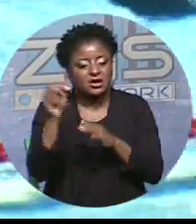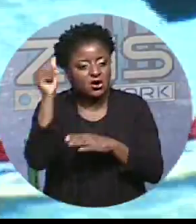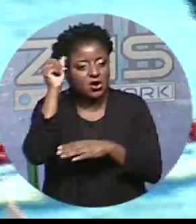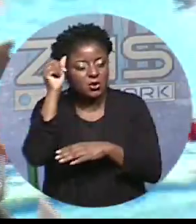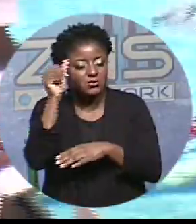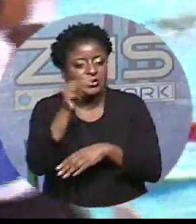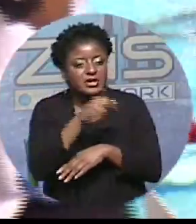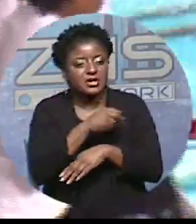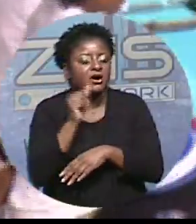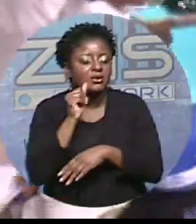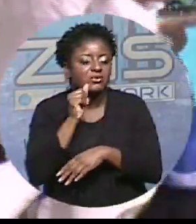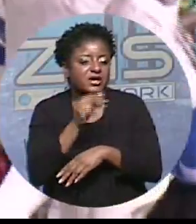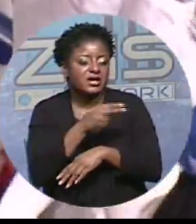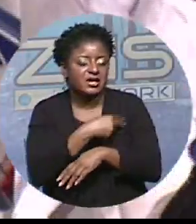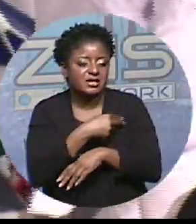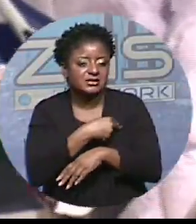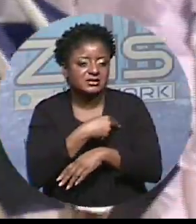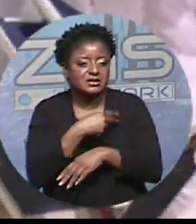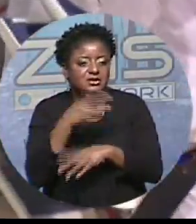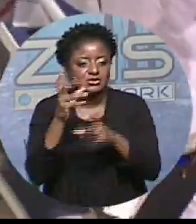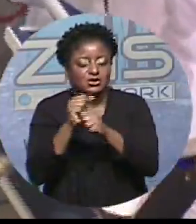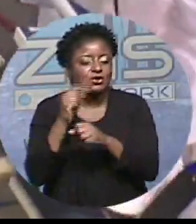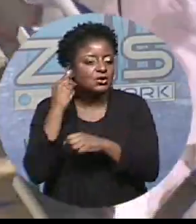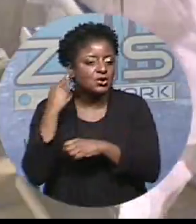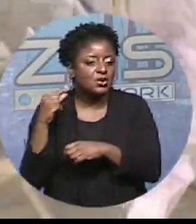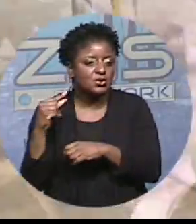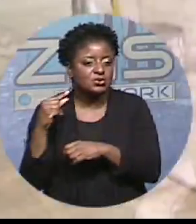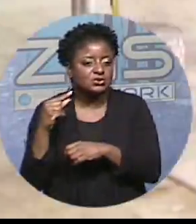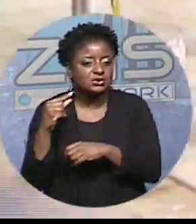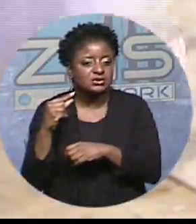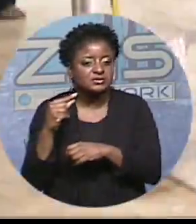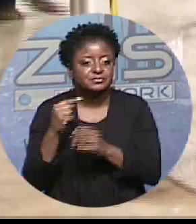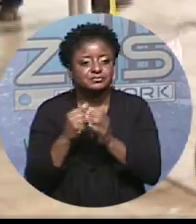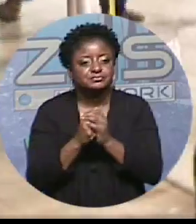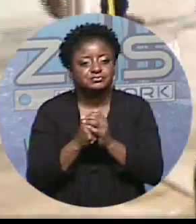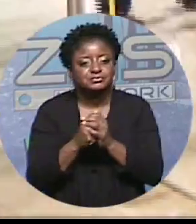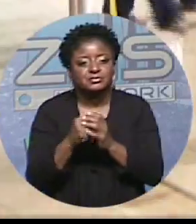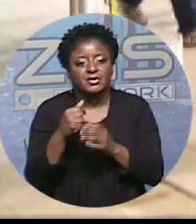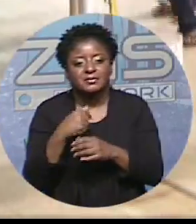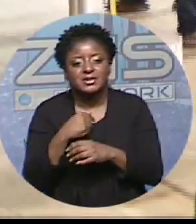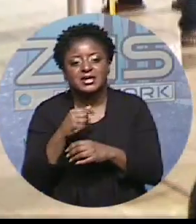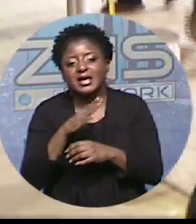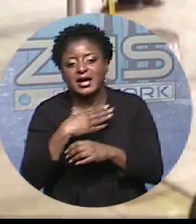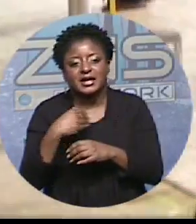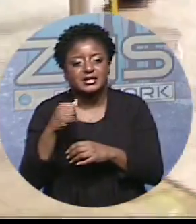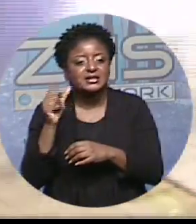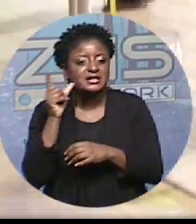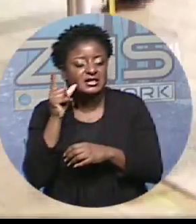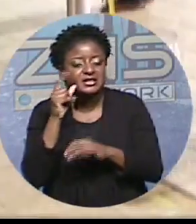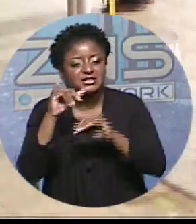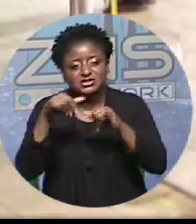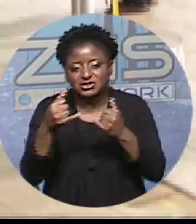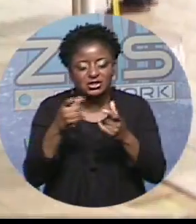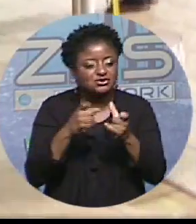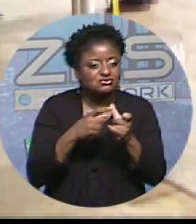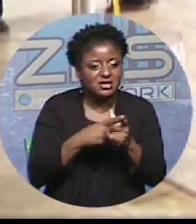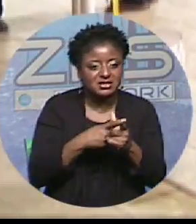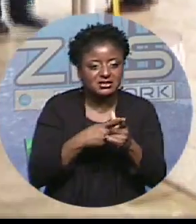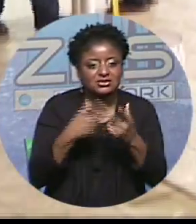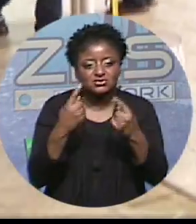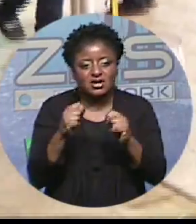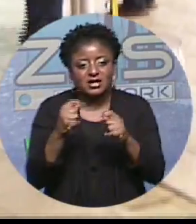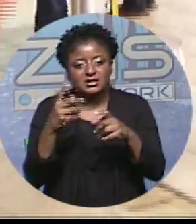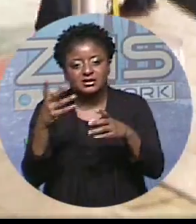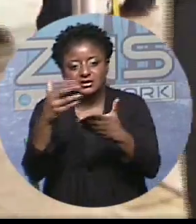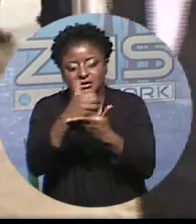girls 100 breast, her time 1:12.94. Me and Lily, just racing, and just trying to make the most